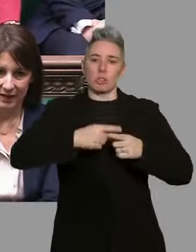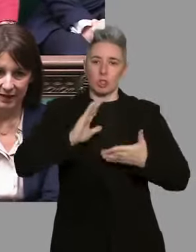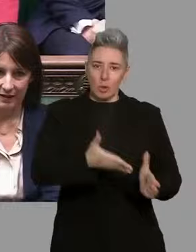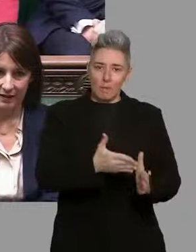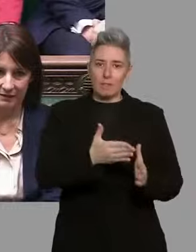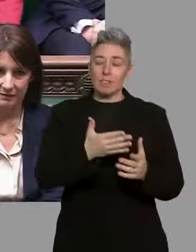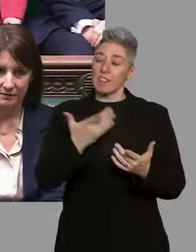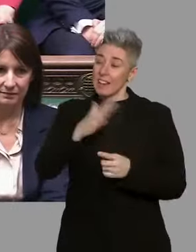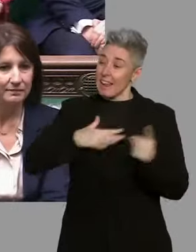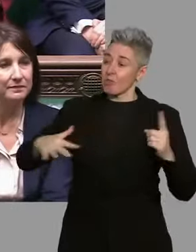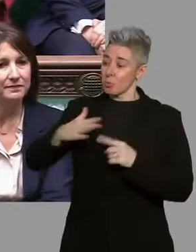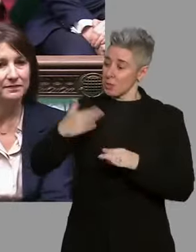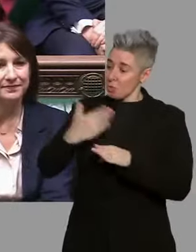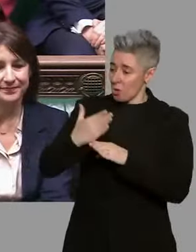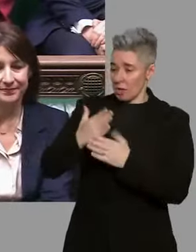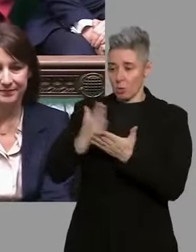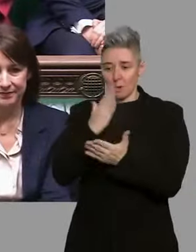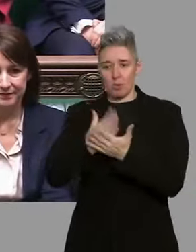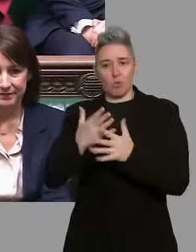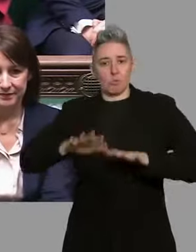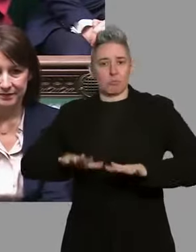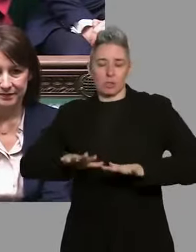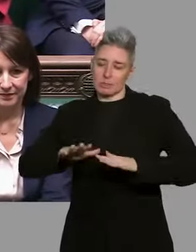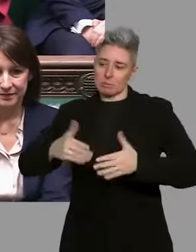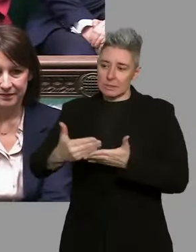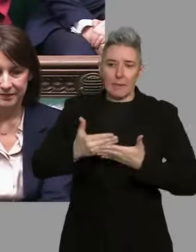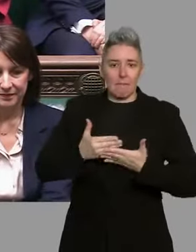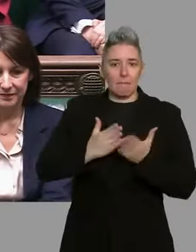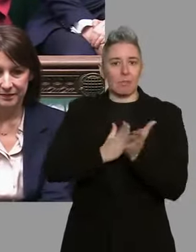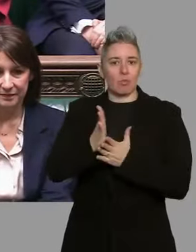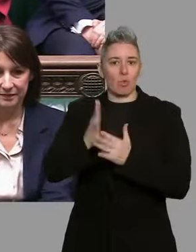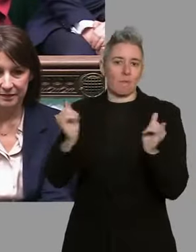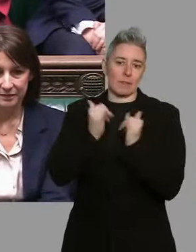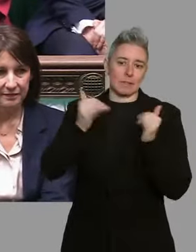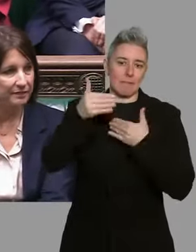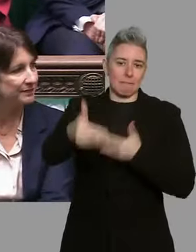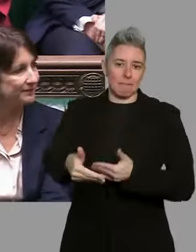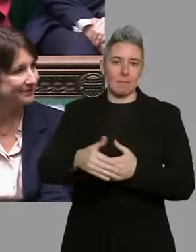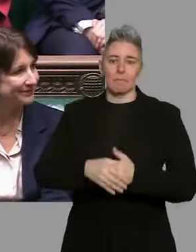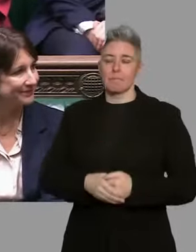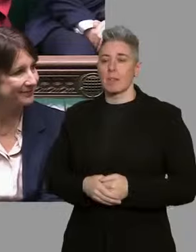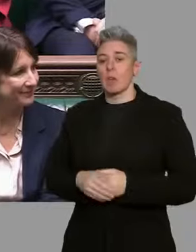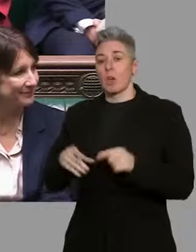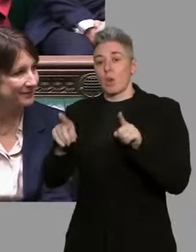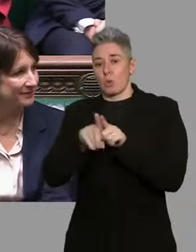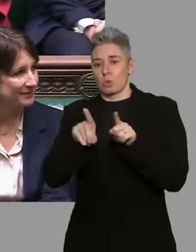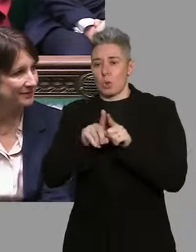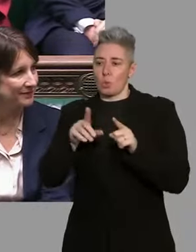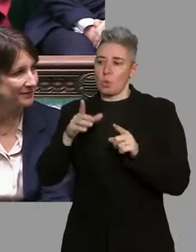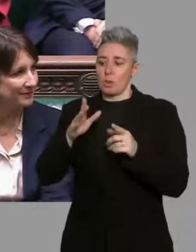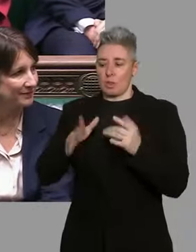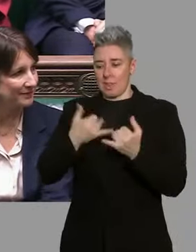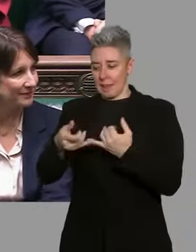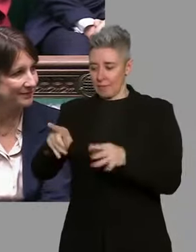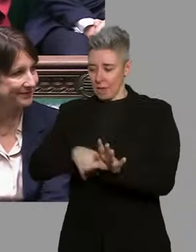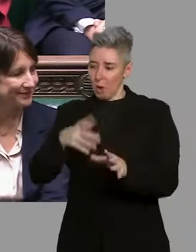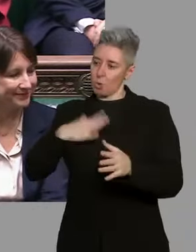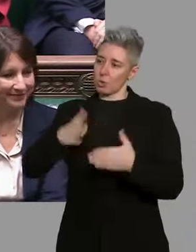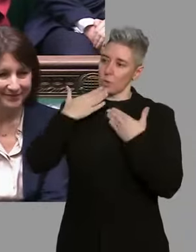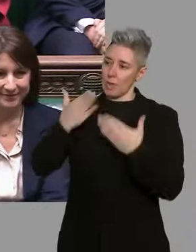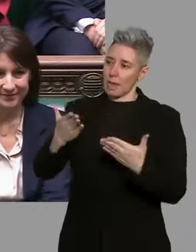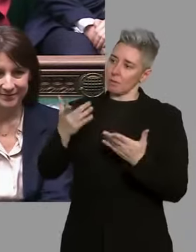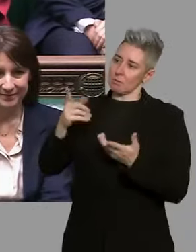period. Mr. Speaker, may I also take this opportunity at the end of the year to thank you and the House staff for all your hard work this